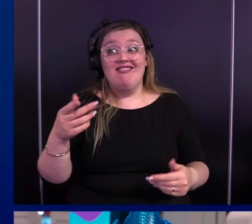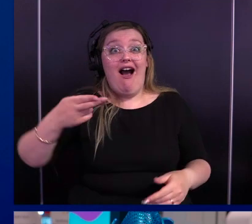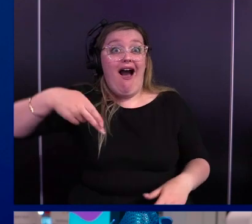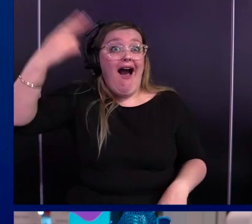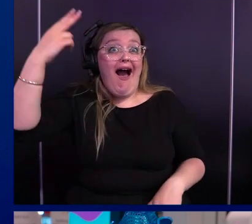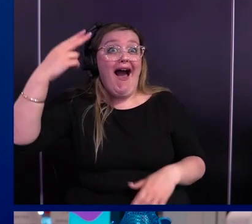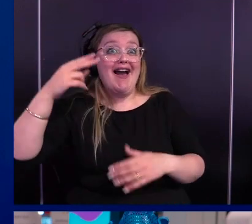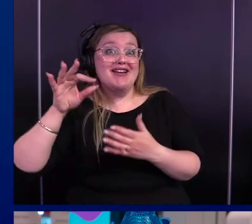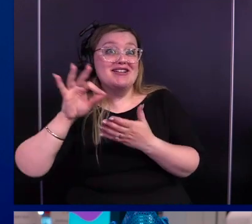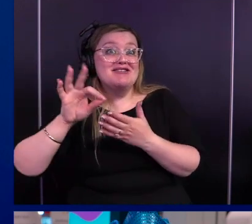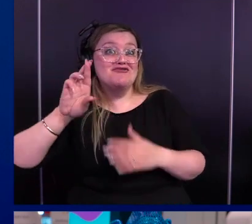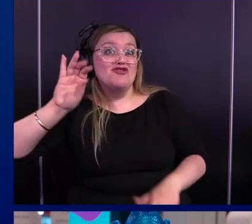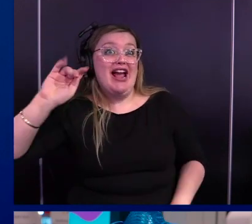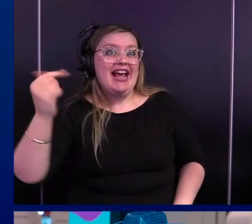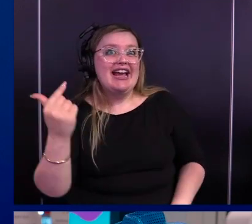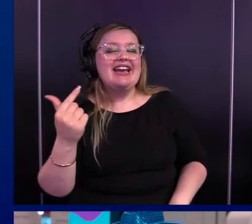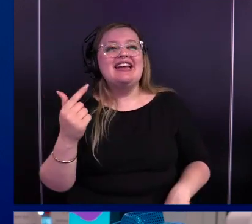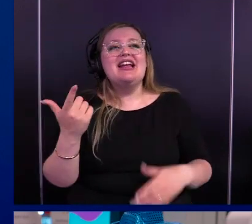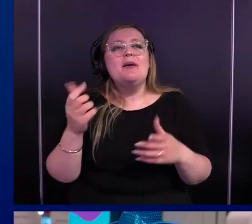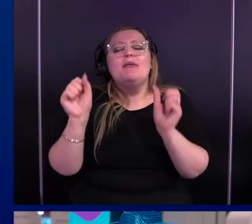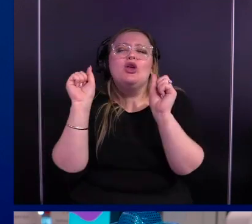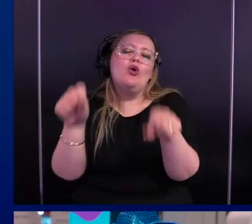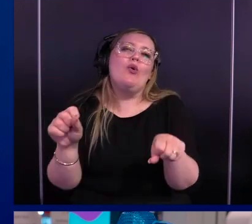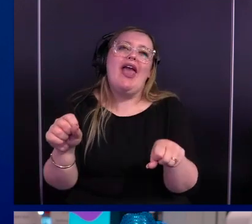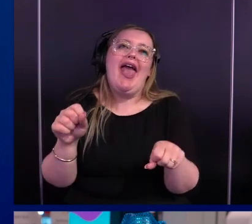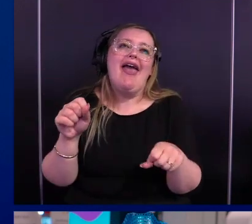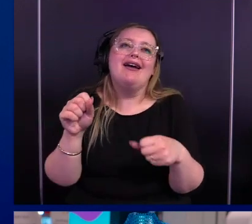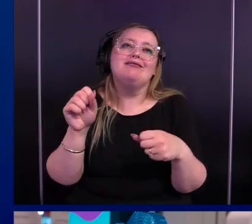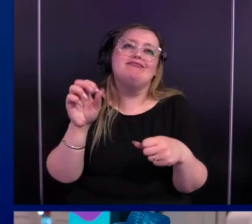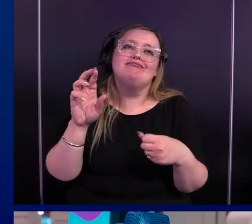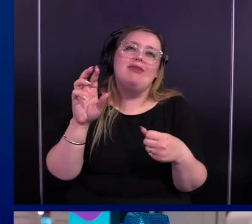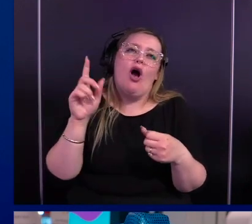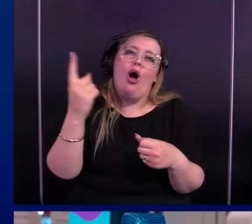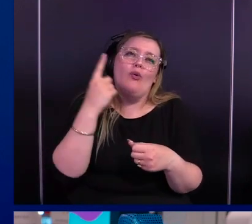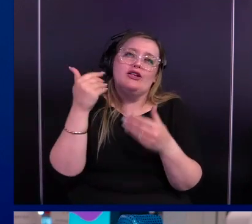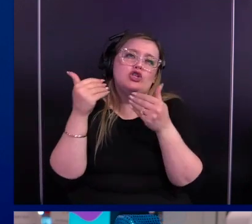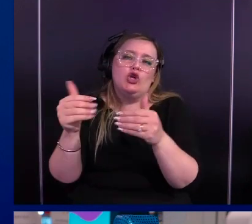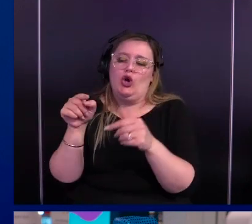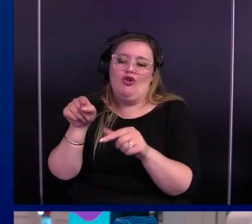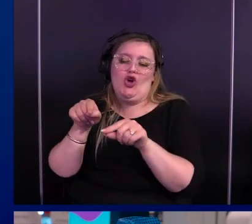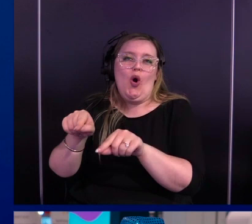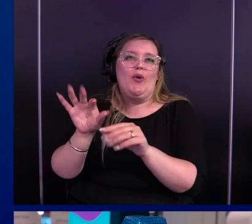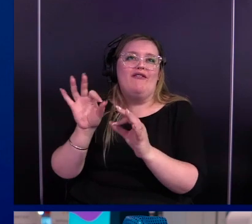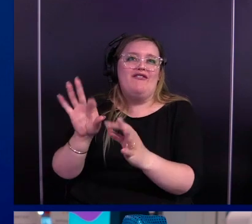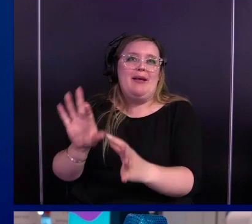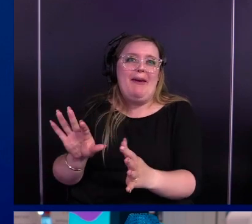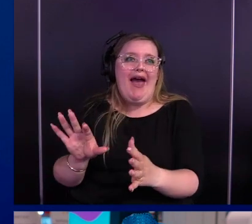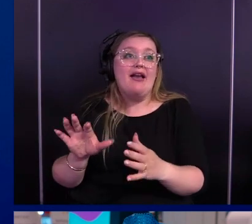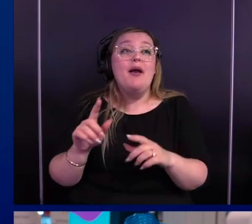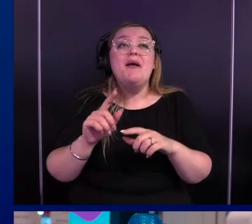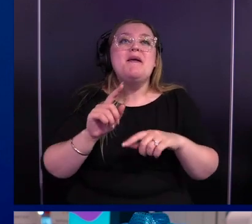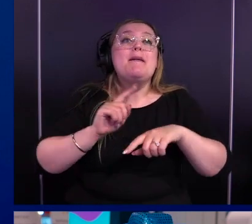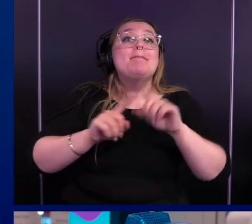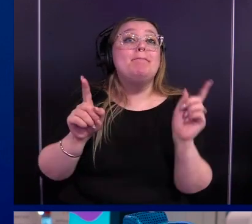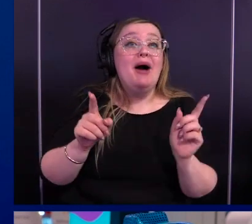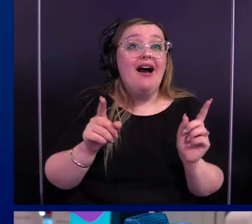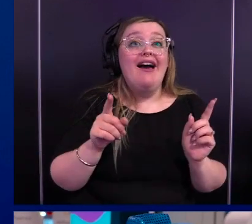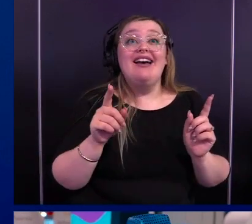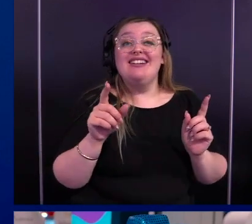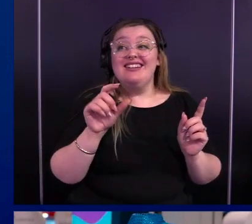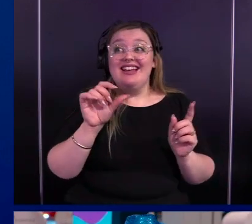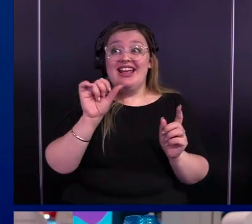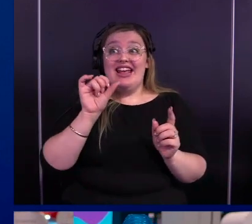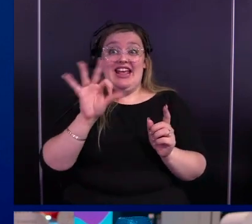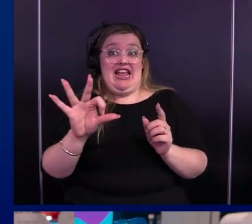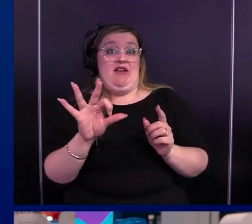part of that reason is, you know, you can always go rate them if you go into the feedback tab. Yeah. But by default, you have to solve it to rate it. And so it gets high ratings because if you passed